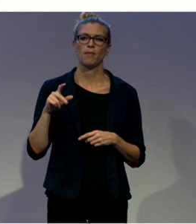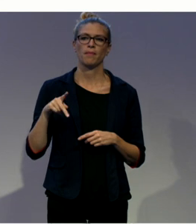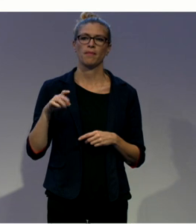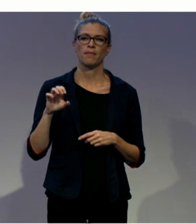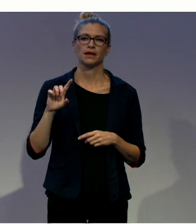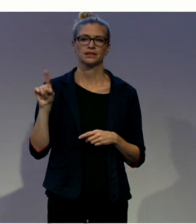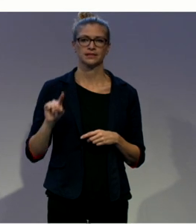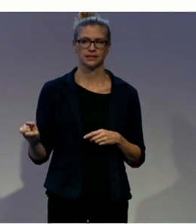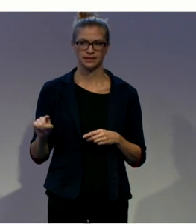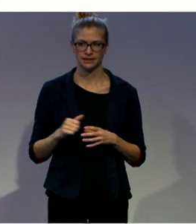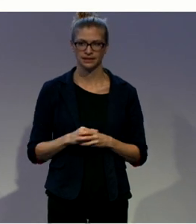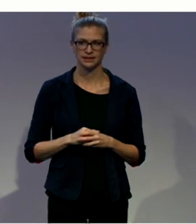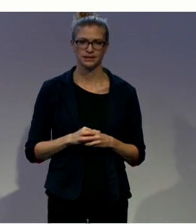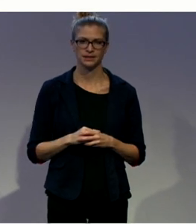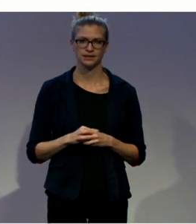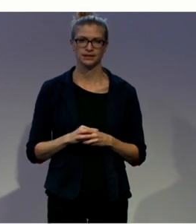de